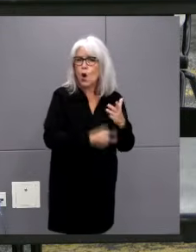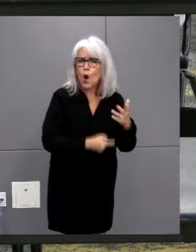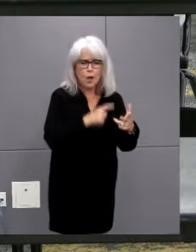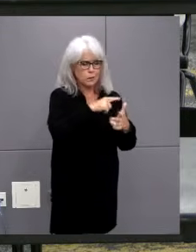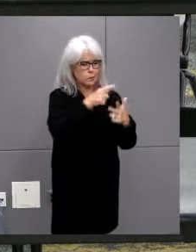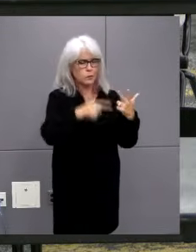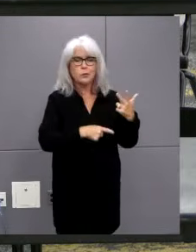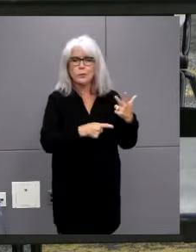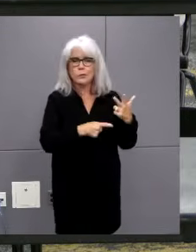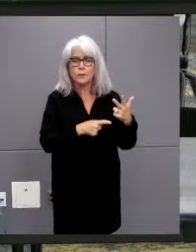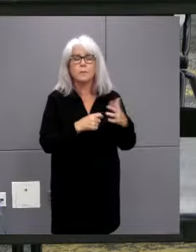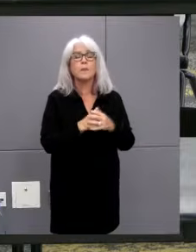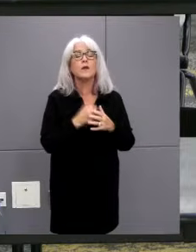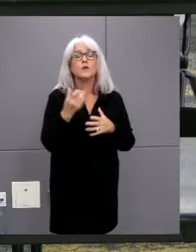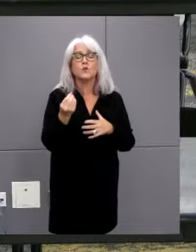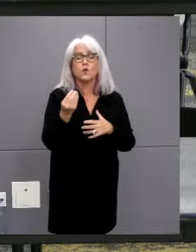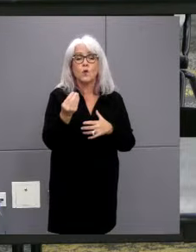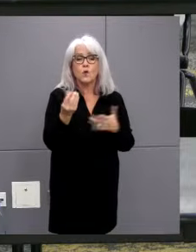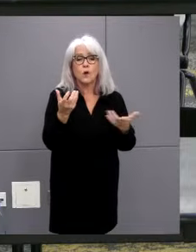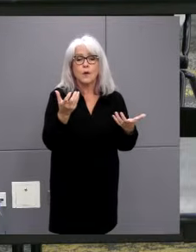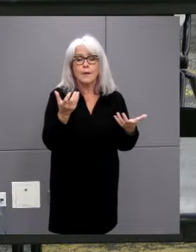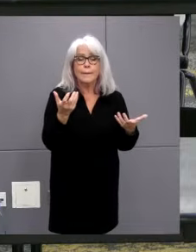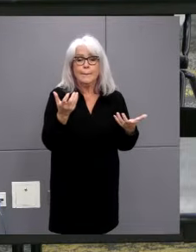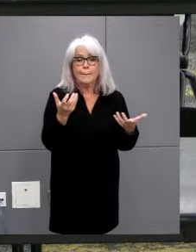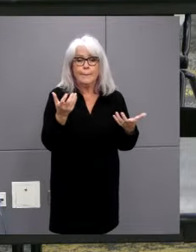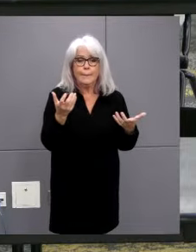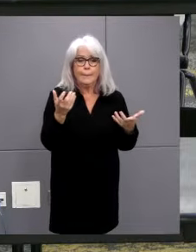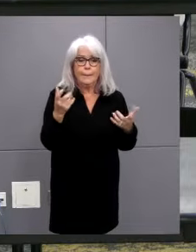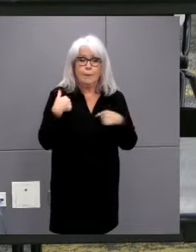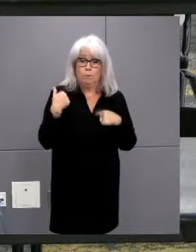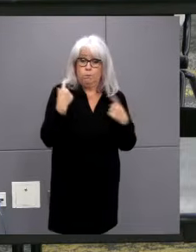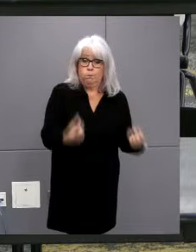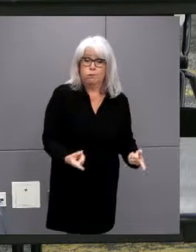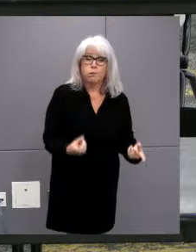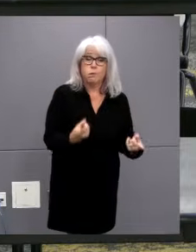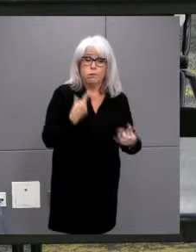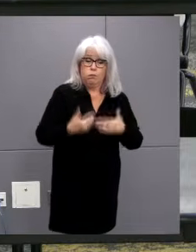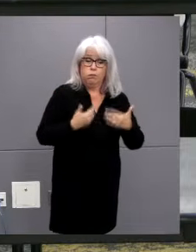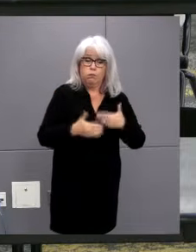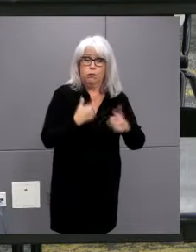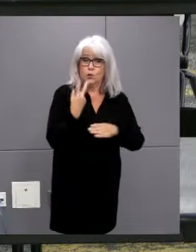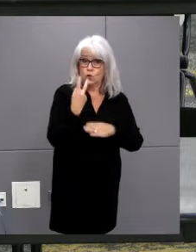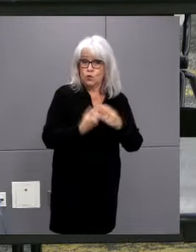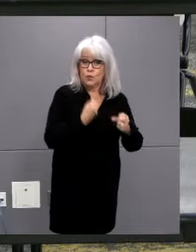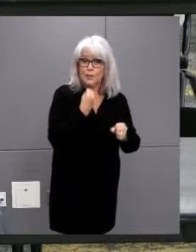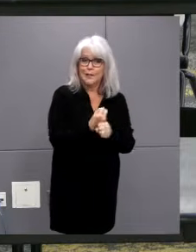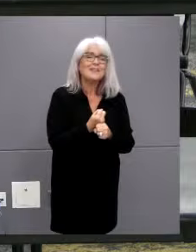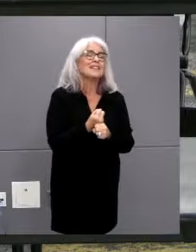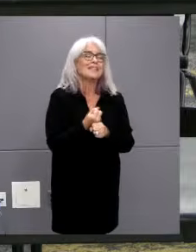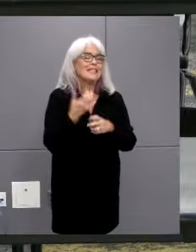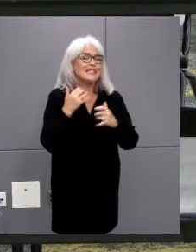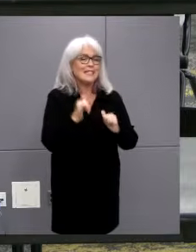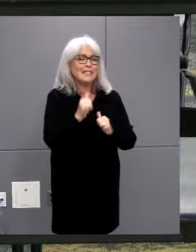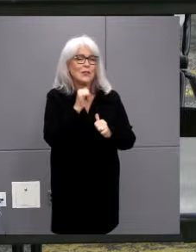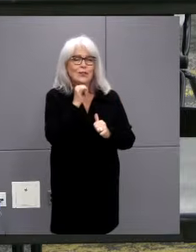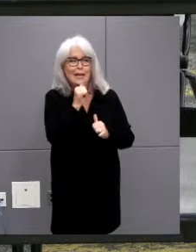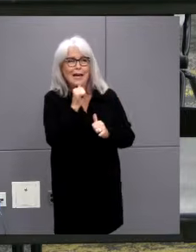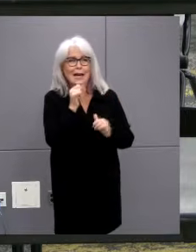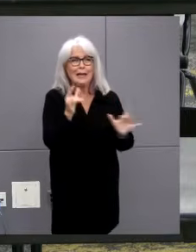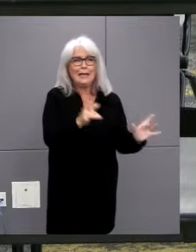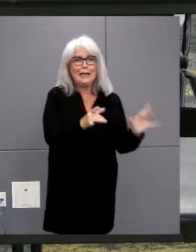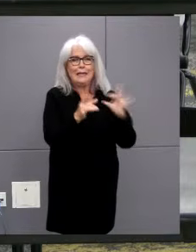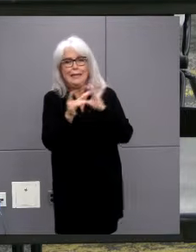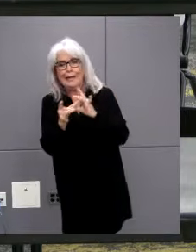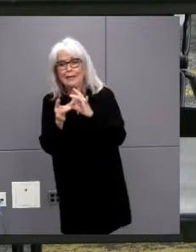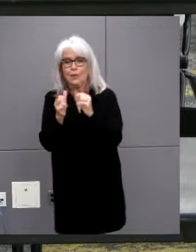nature. So although it has been in the process for 2 years, that still doesn't take away from the fact that there should